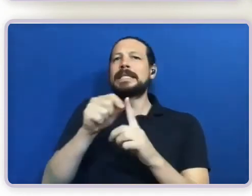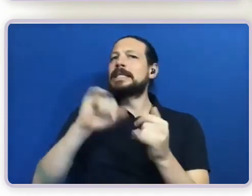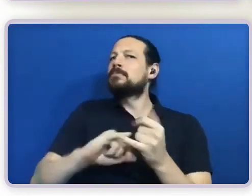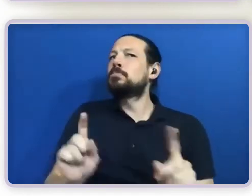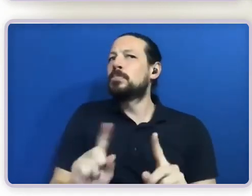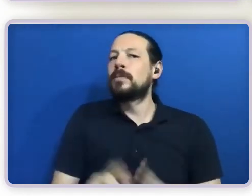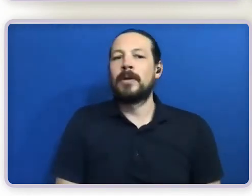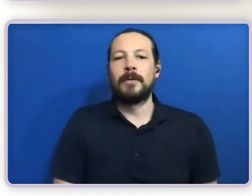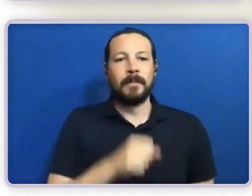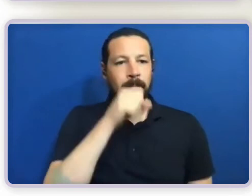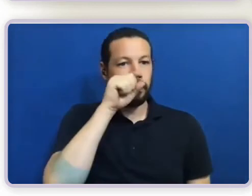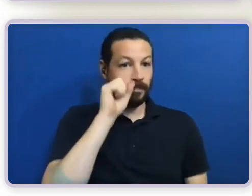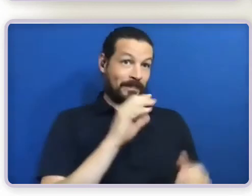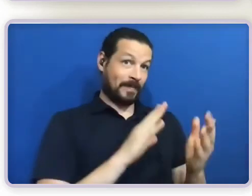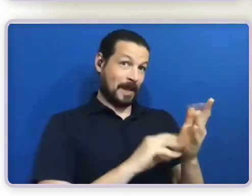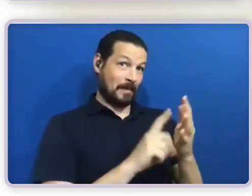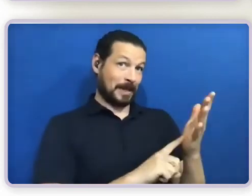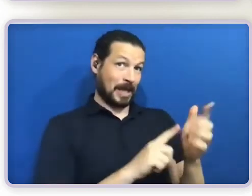Michelle, would you like to start this time?